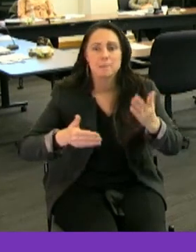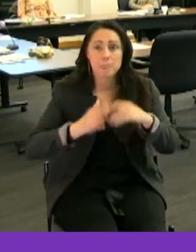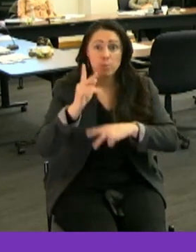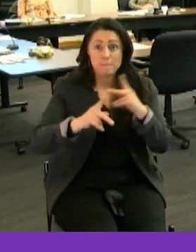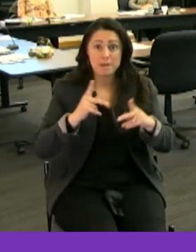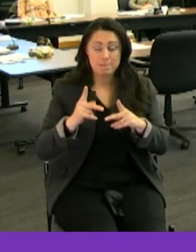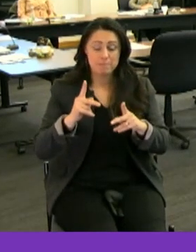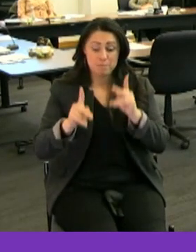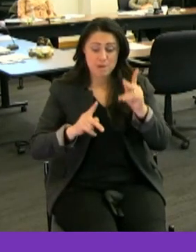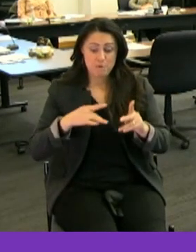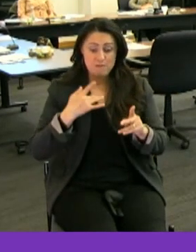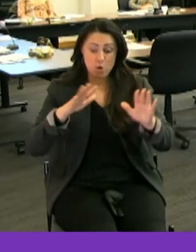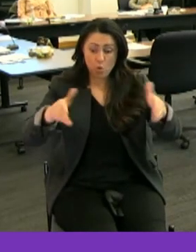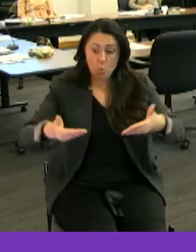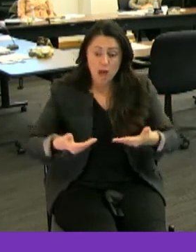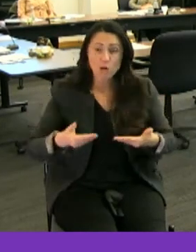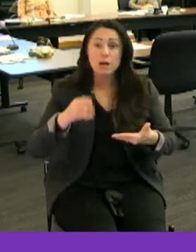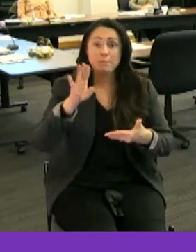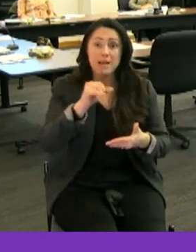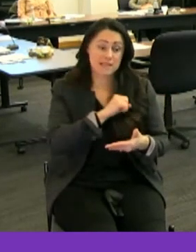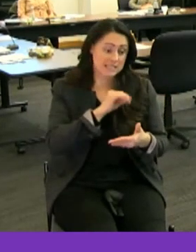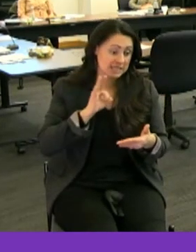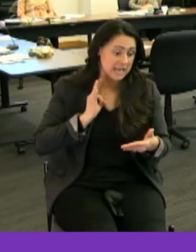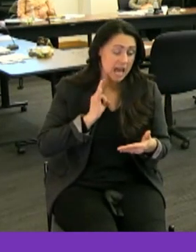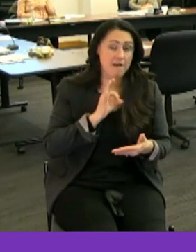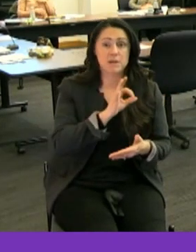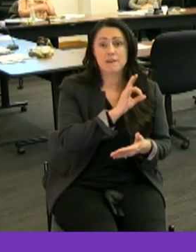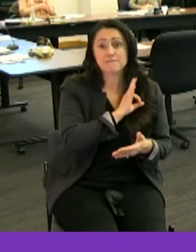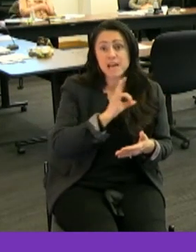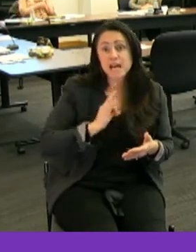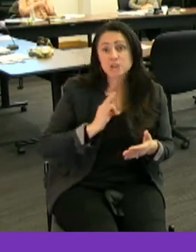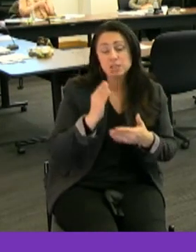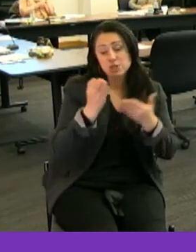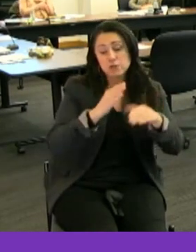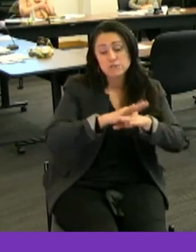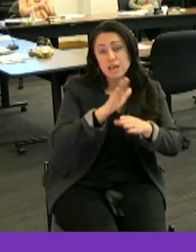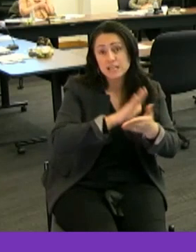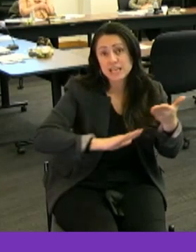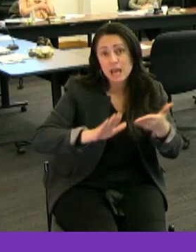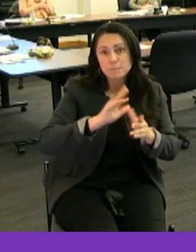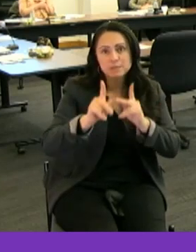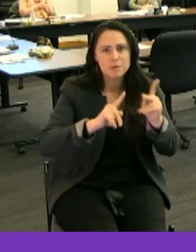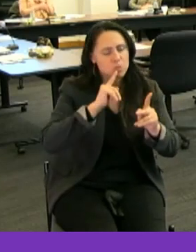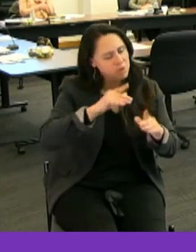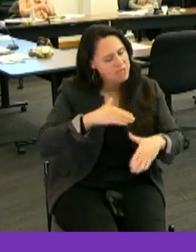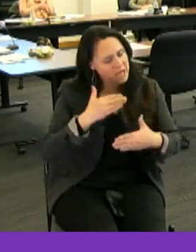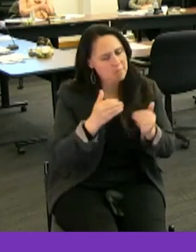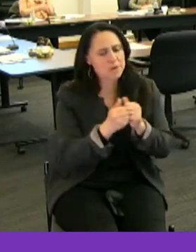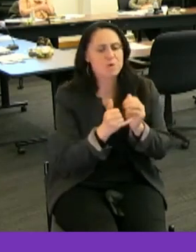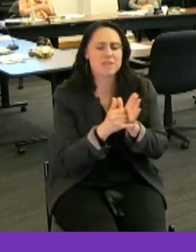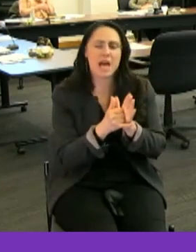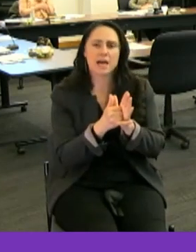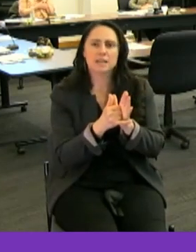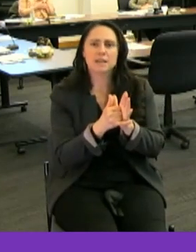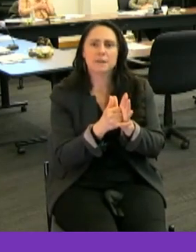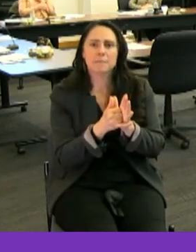people felt welcomed by the staff, faculty, you know, the services on campus. People were really happy with